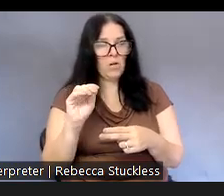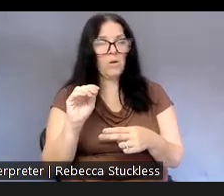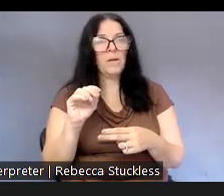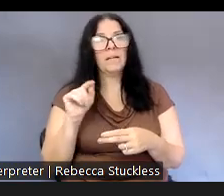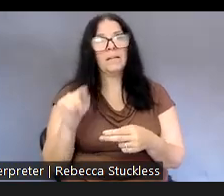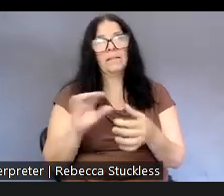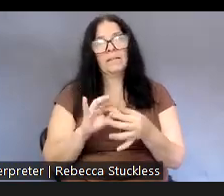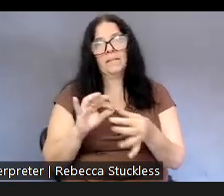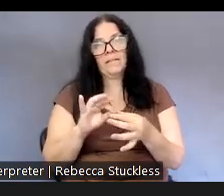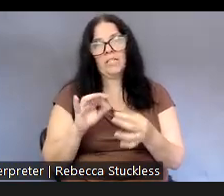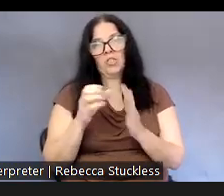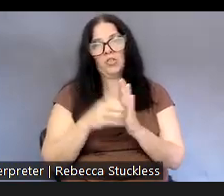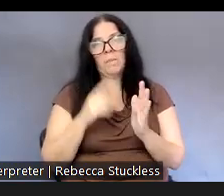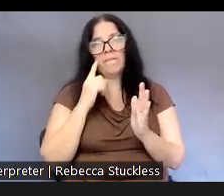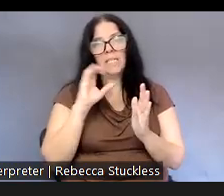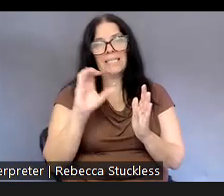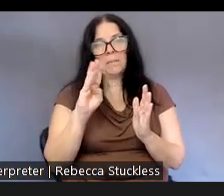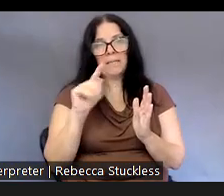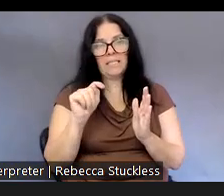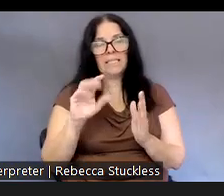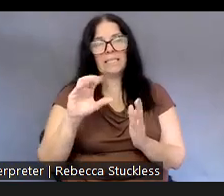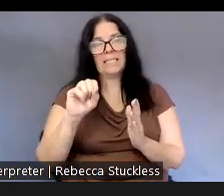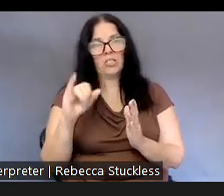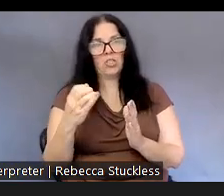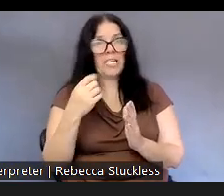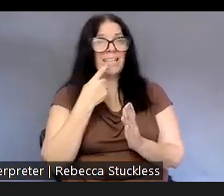entitled CBT and CSJ are incompatible.